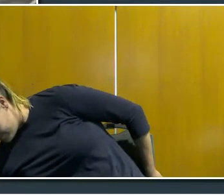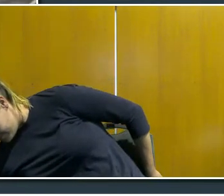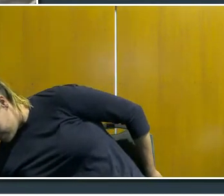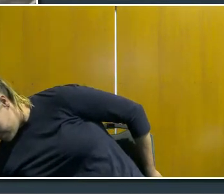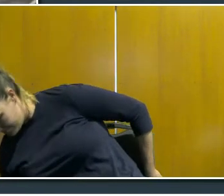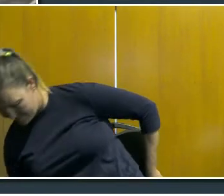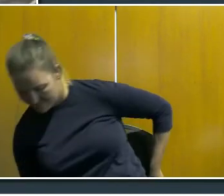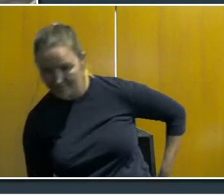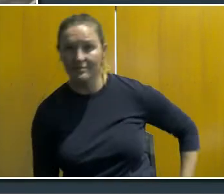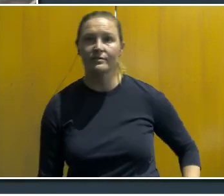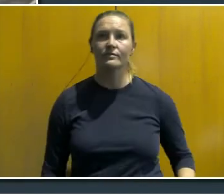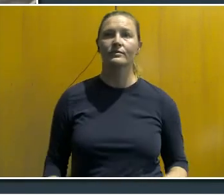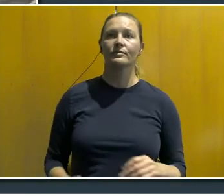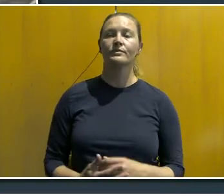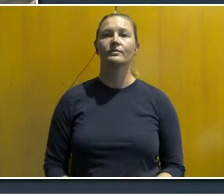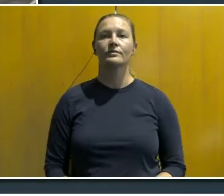Thank you.